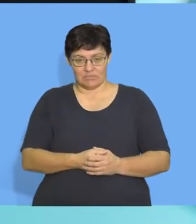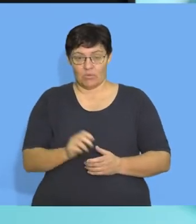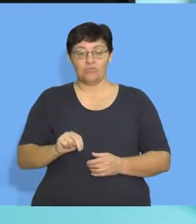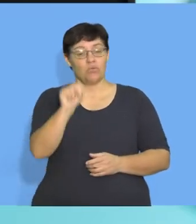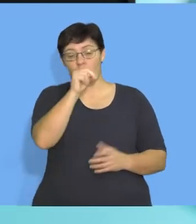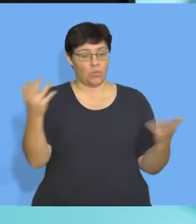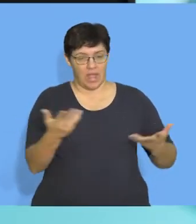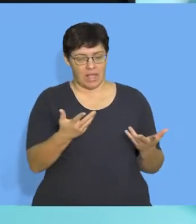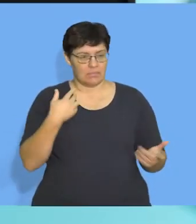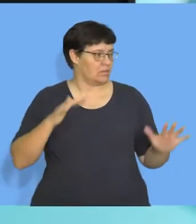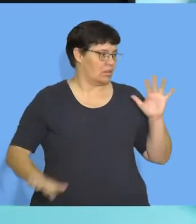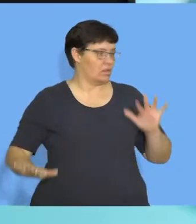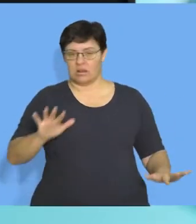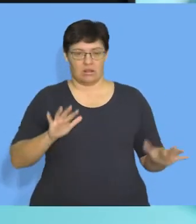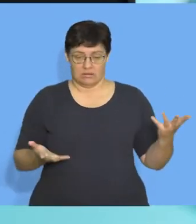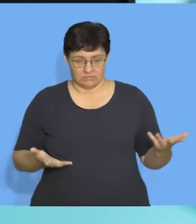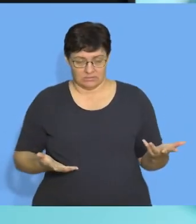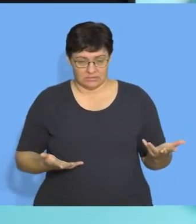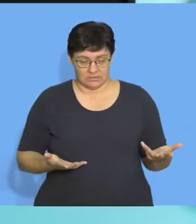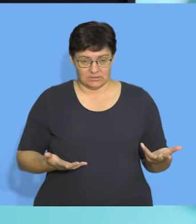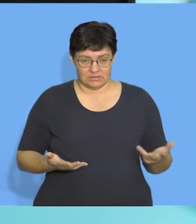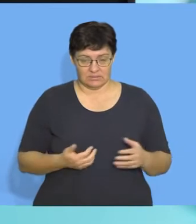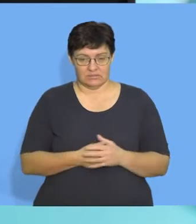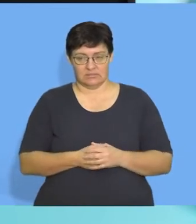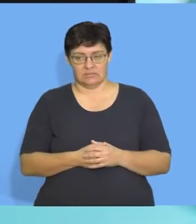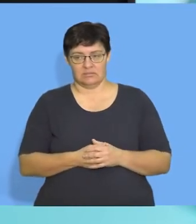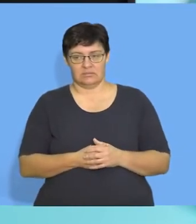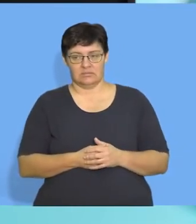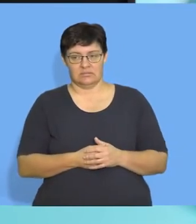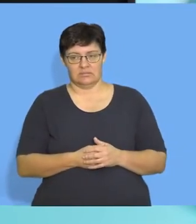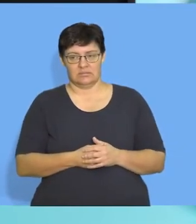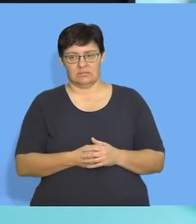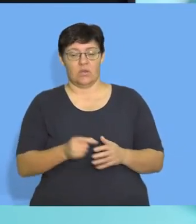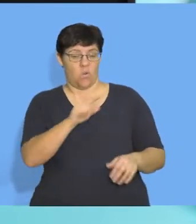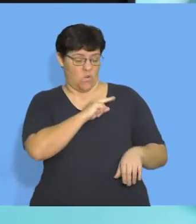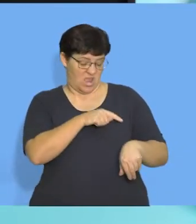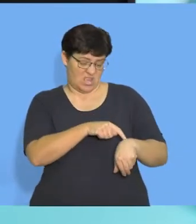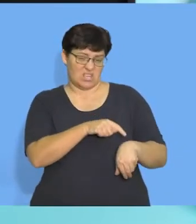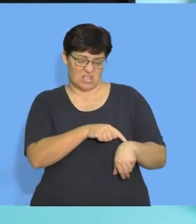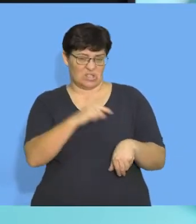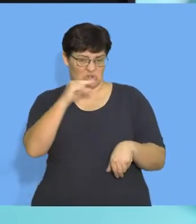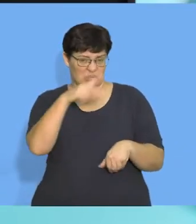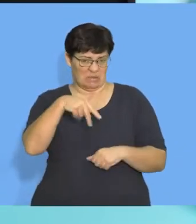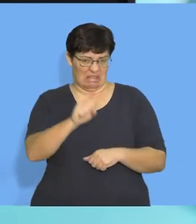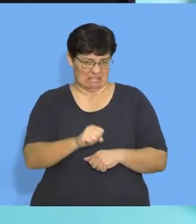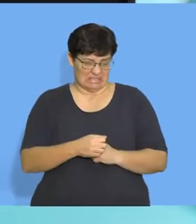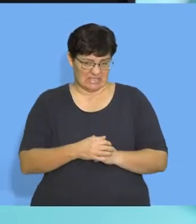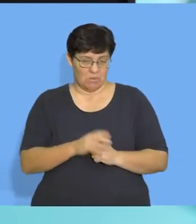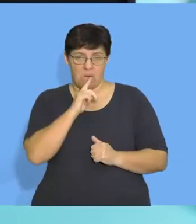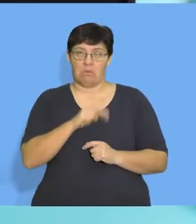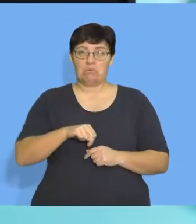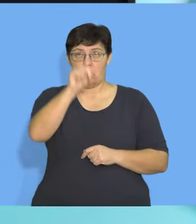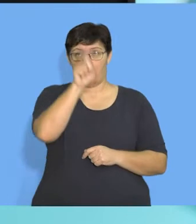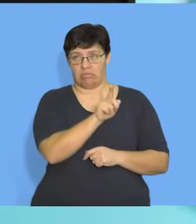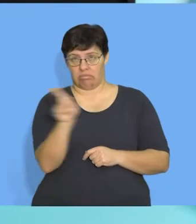I'm a little directionally challenged sometimes, okay? That's why we need GPSs on phones